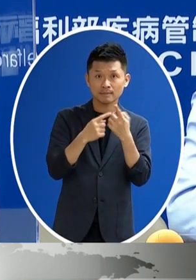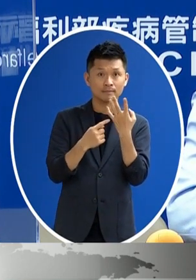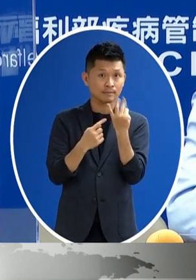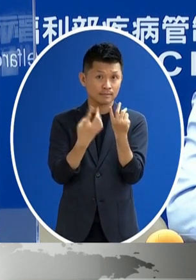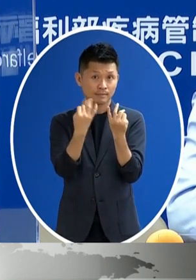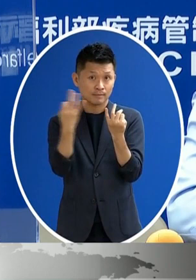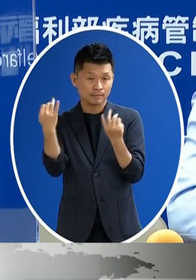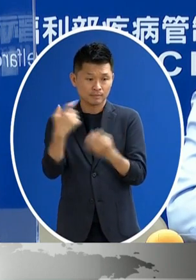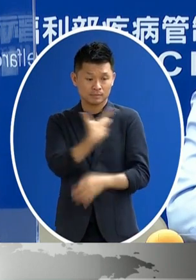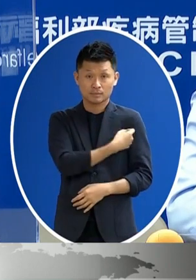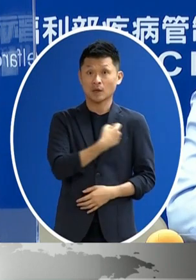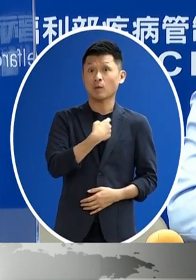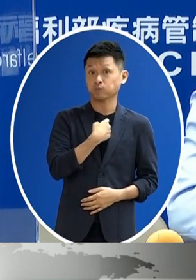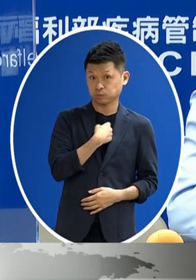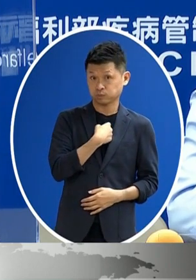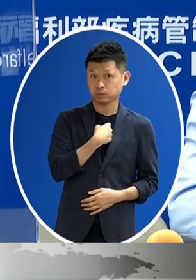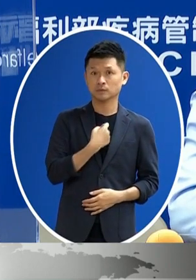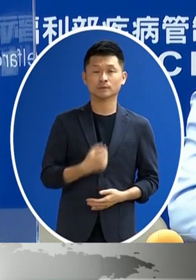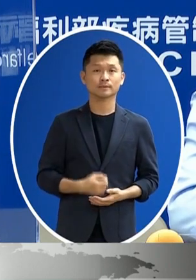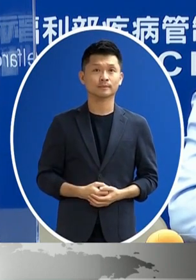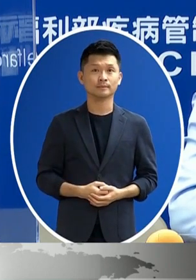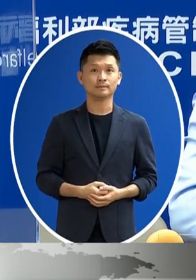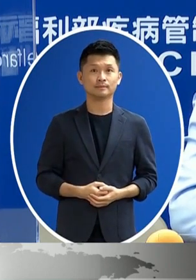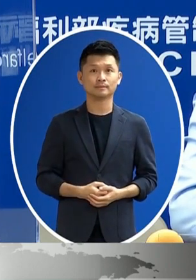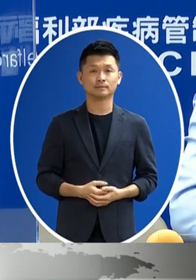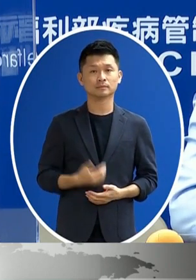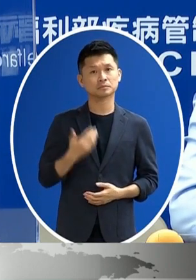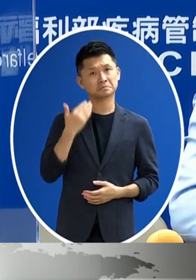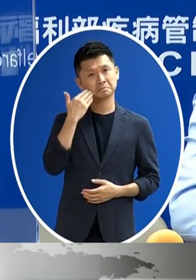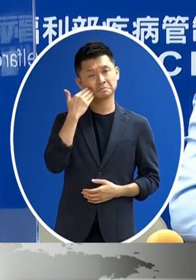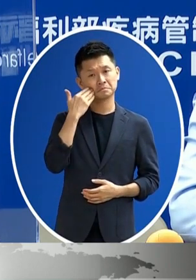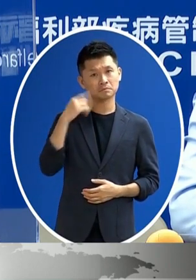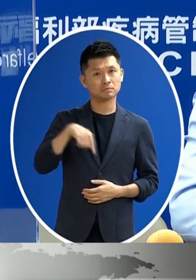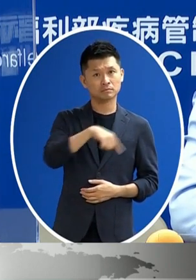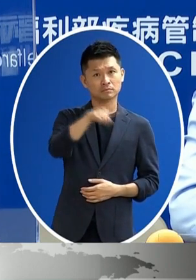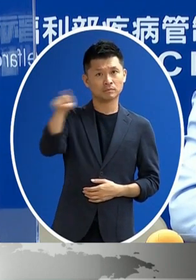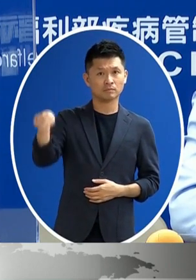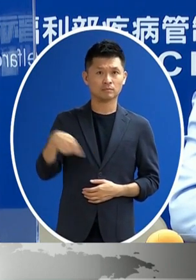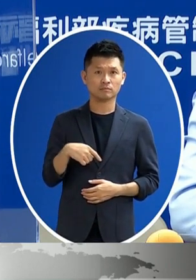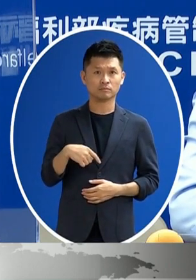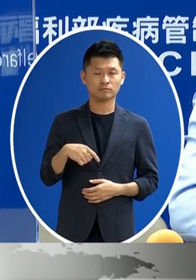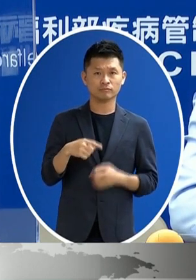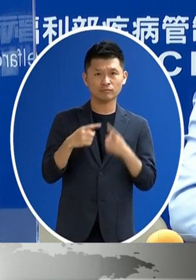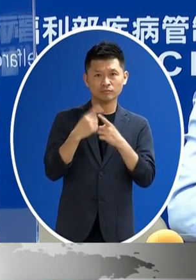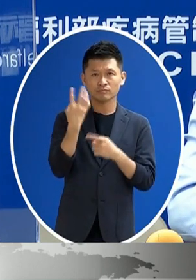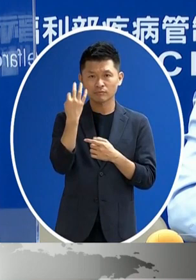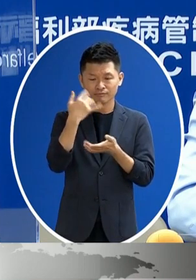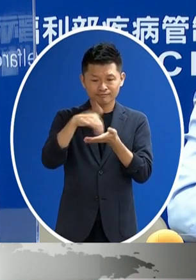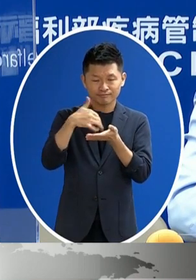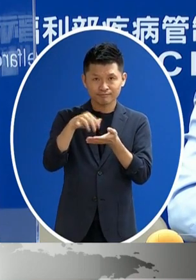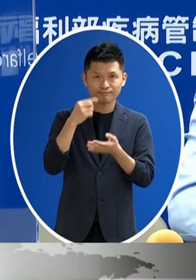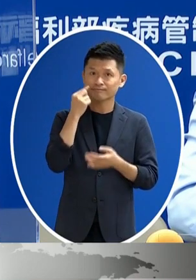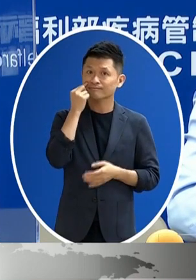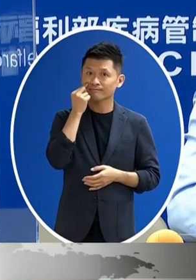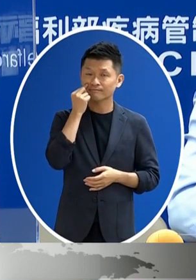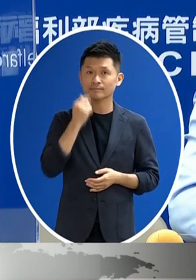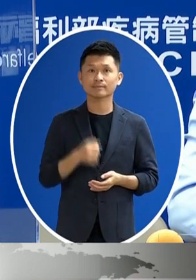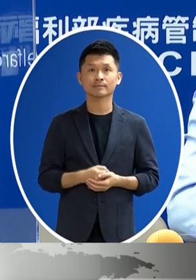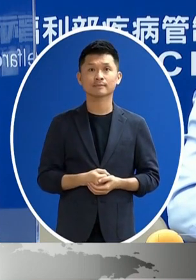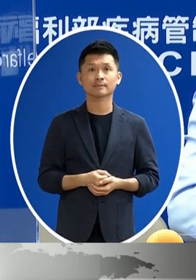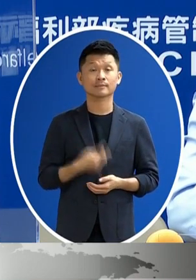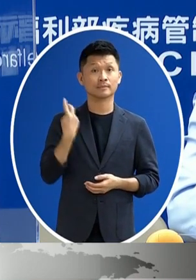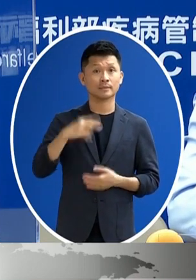whether the target groups want vaccines, because when it comes to these groups, it's hard to know whether they've been vaccinated abroad. So we'll open